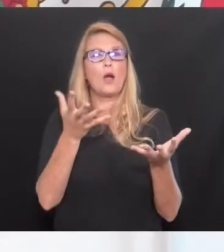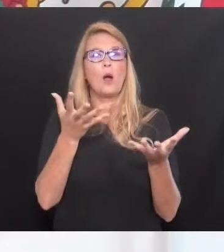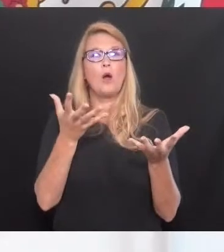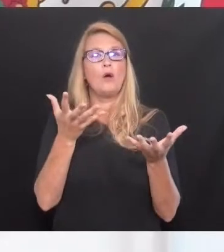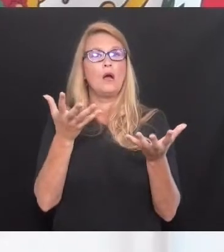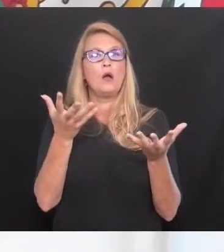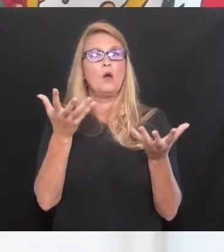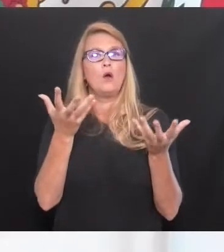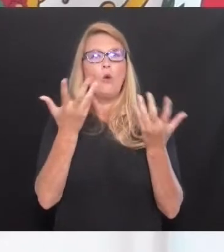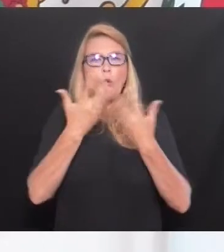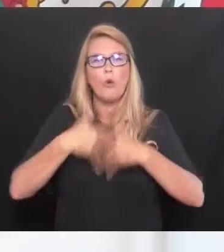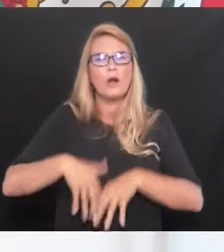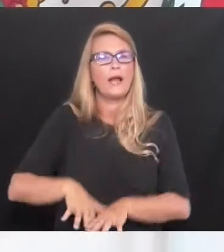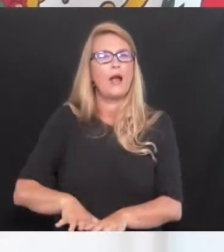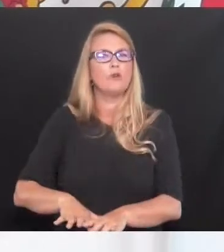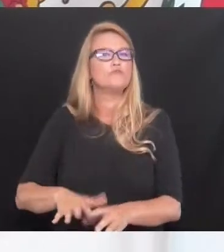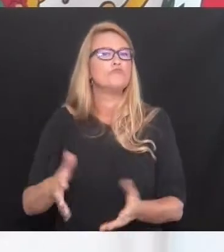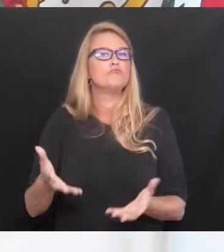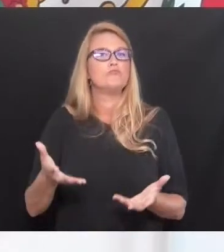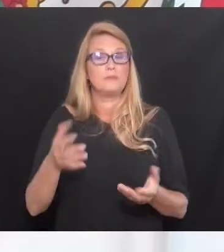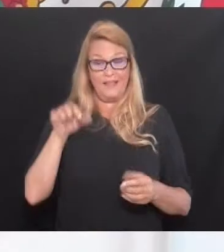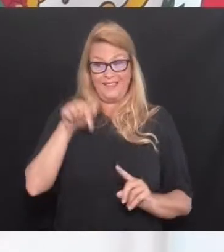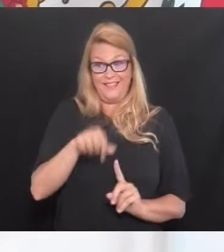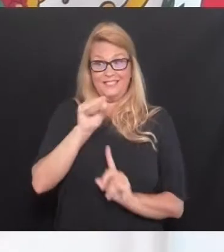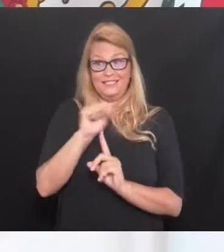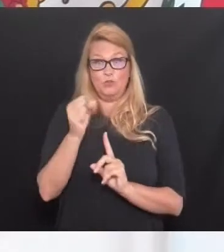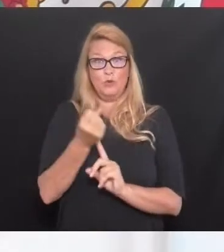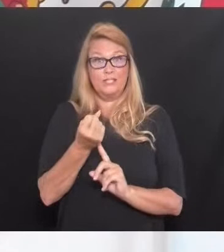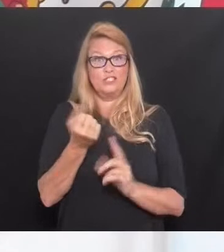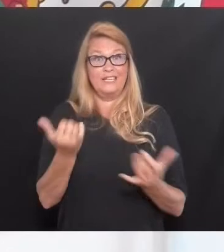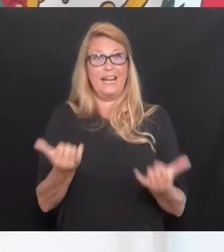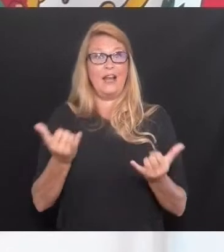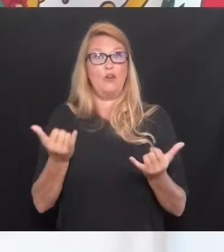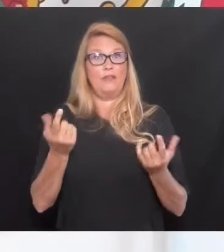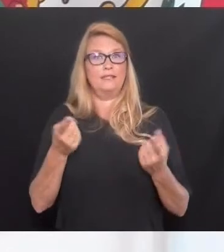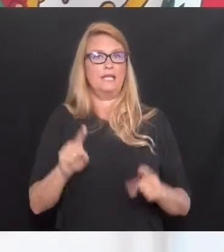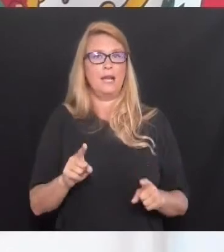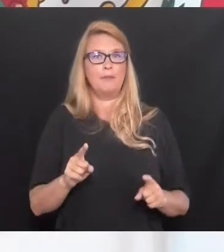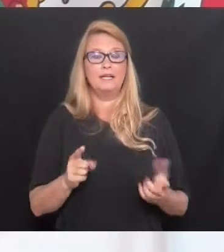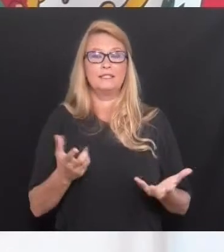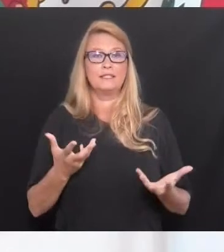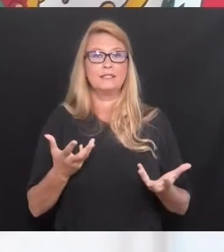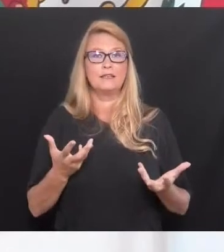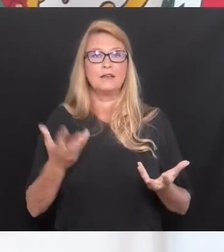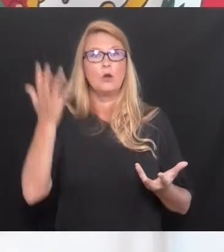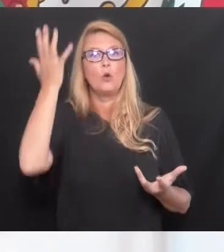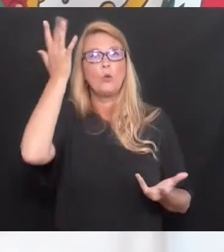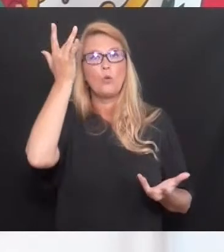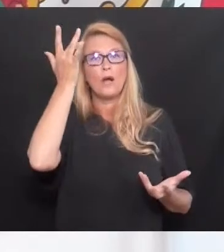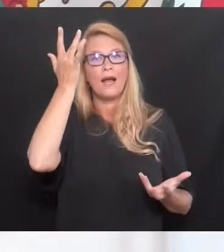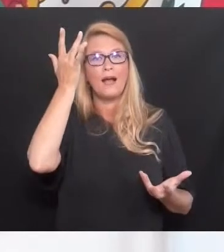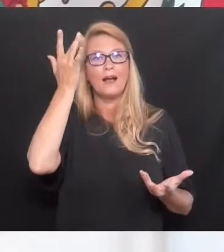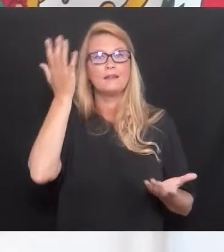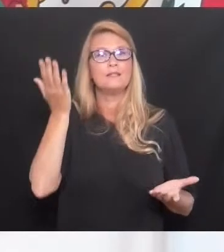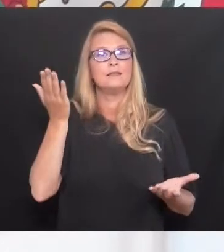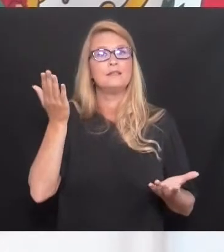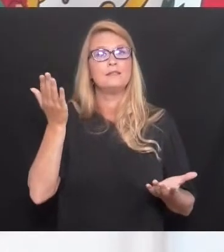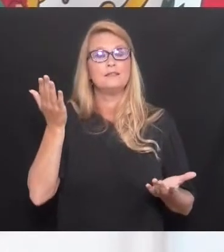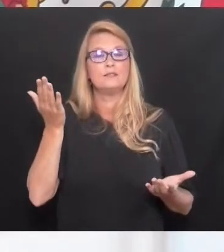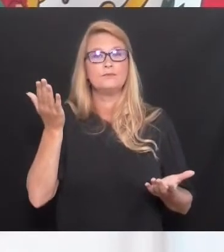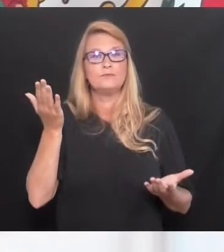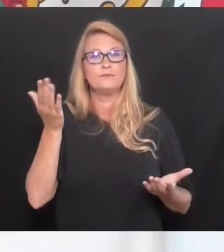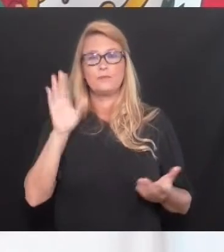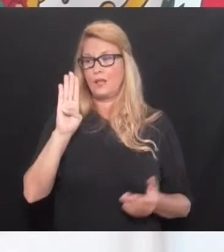work out, and in this situation where we're in this situation because primarily of